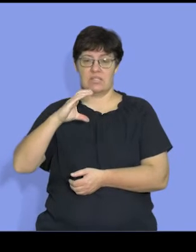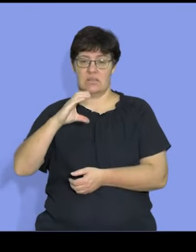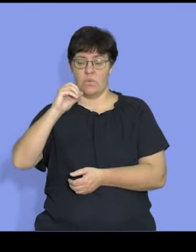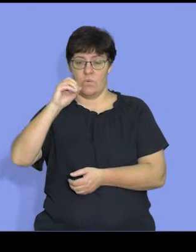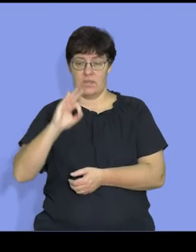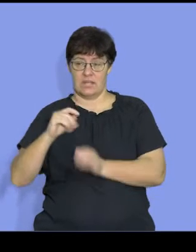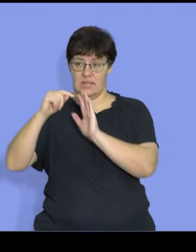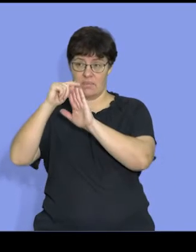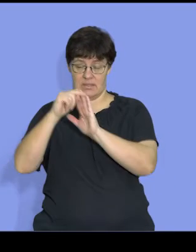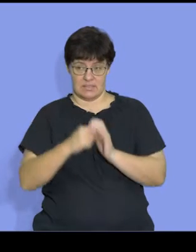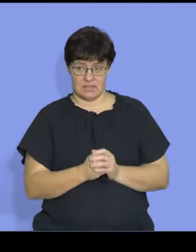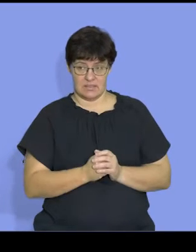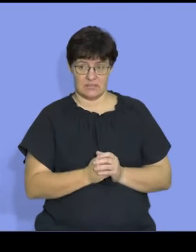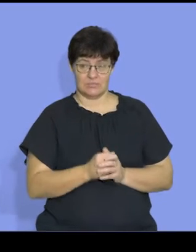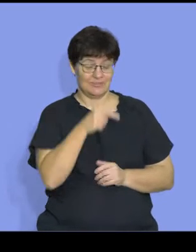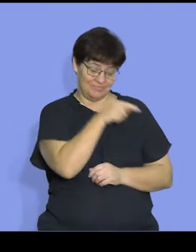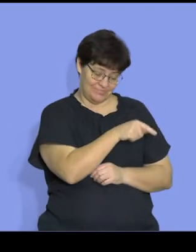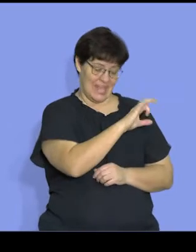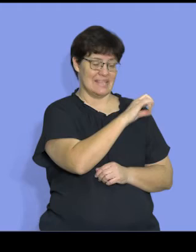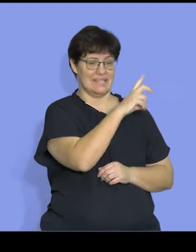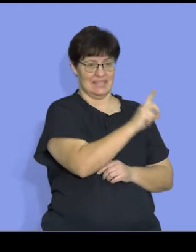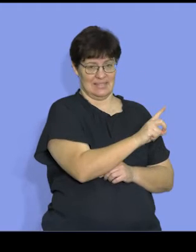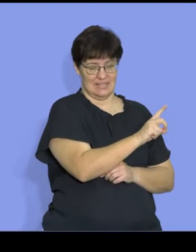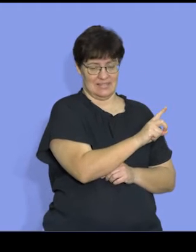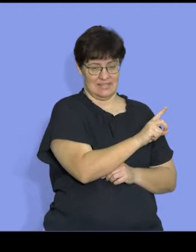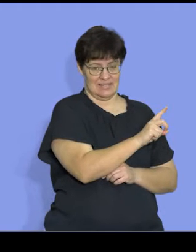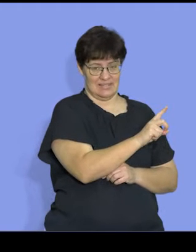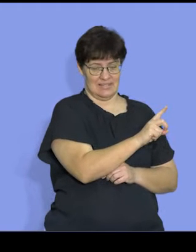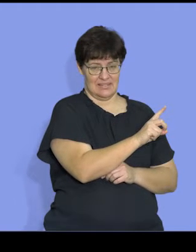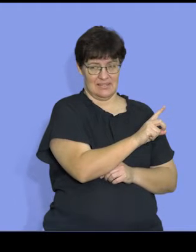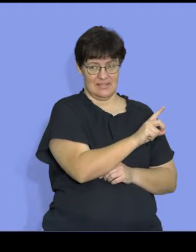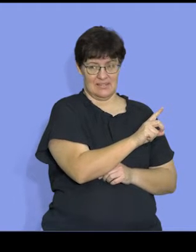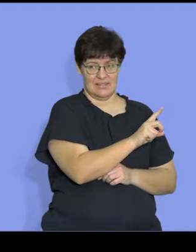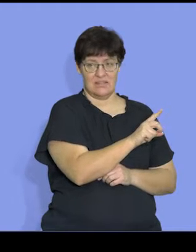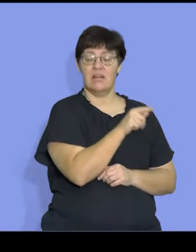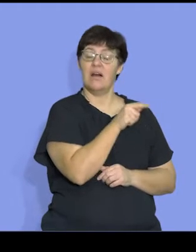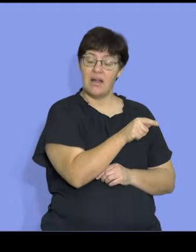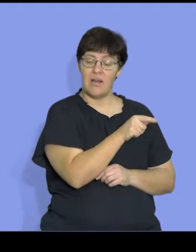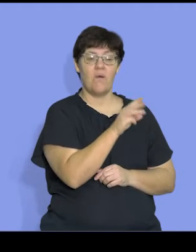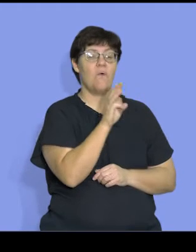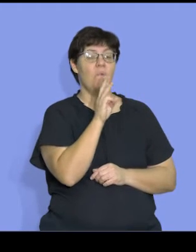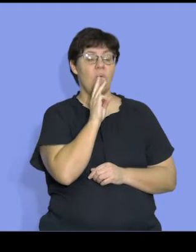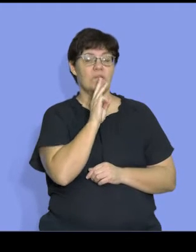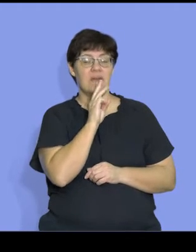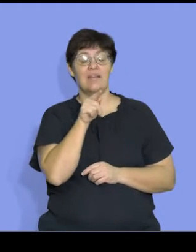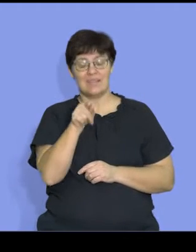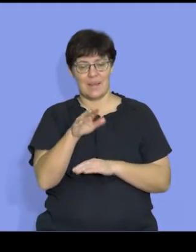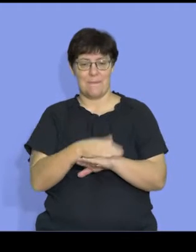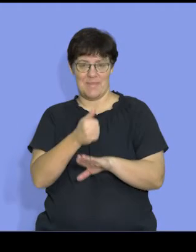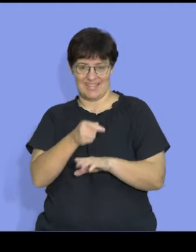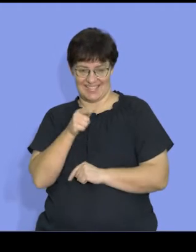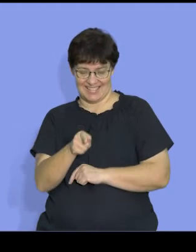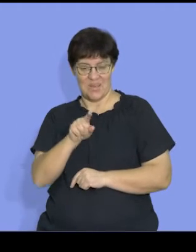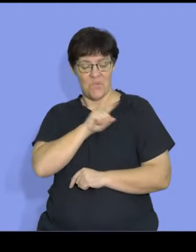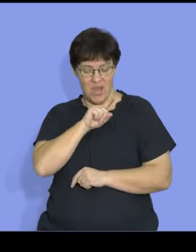an acid, right? Meaning that, because this is an acid-base reaction, meaning that water acts as a base. Why?